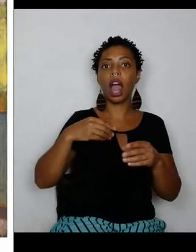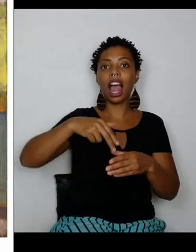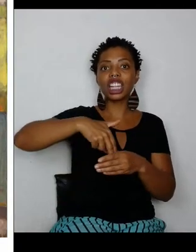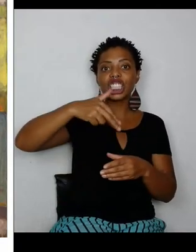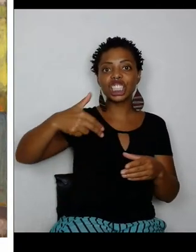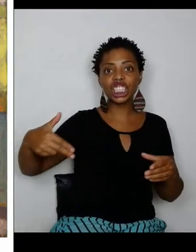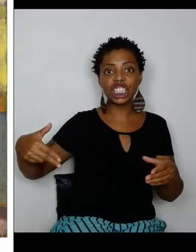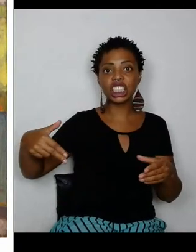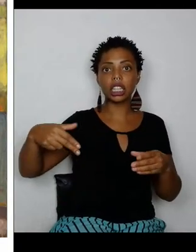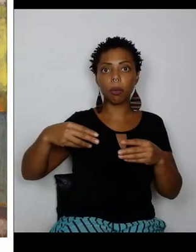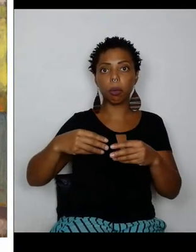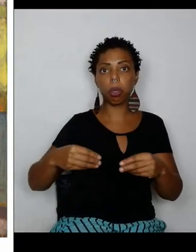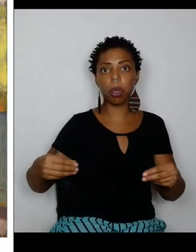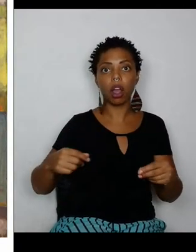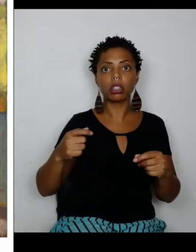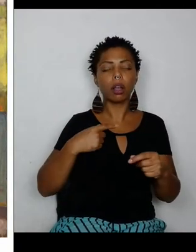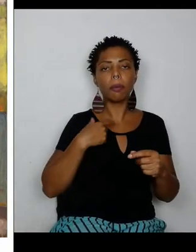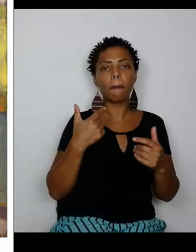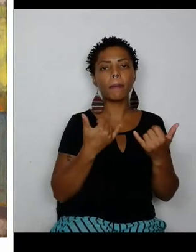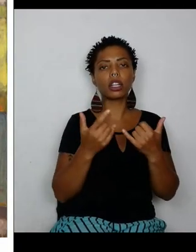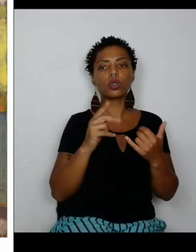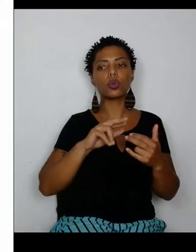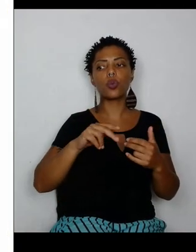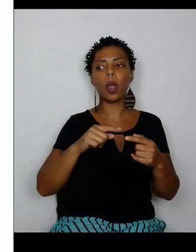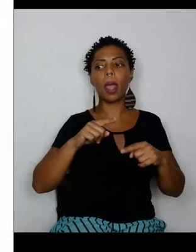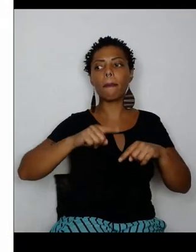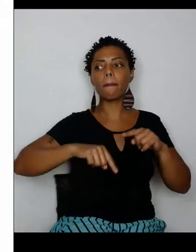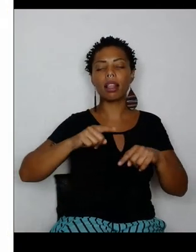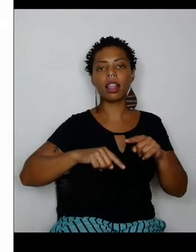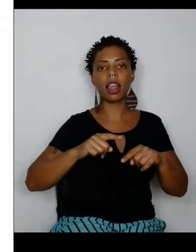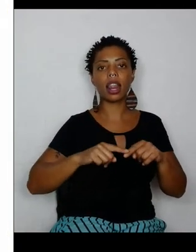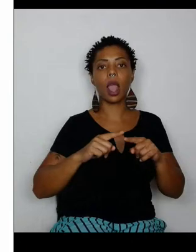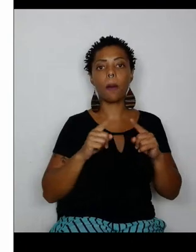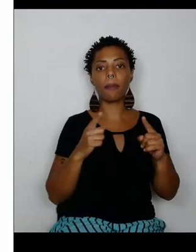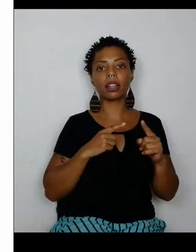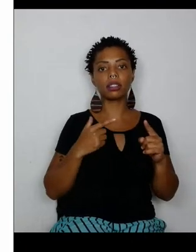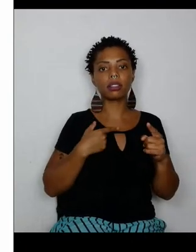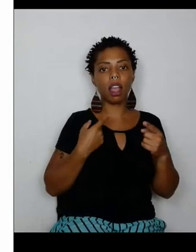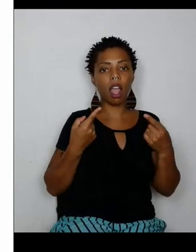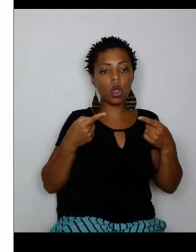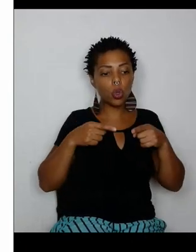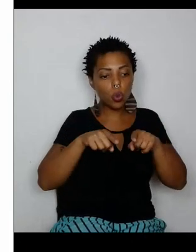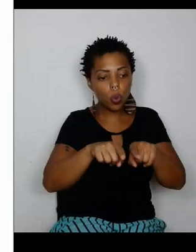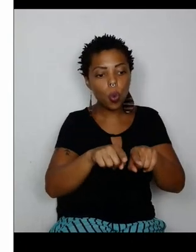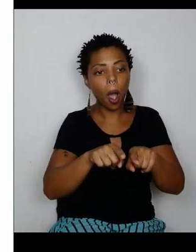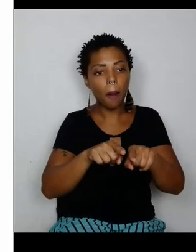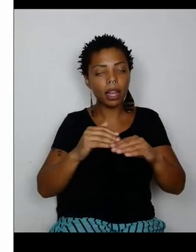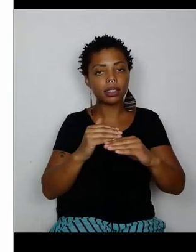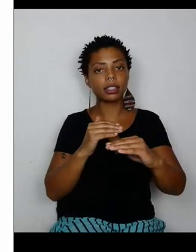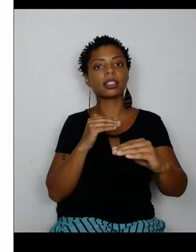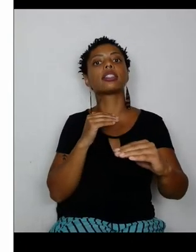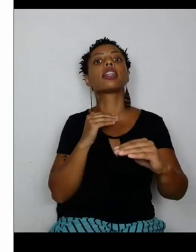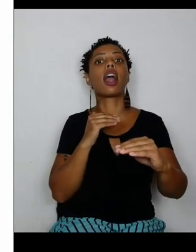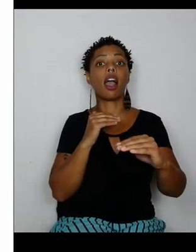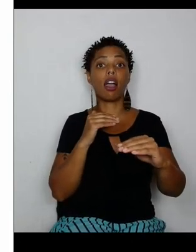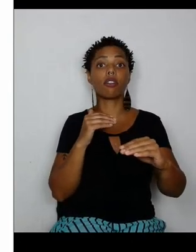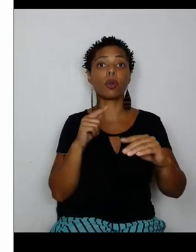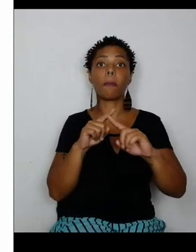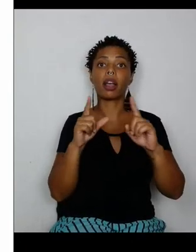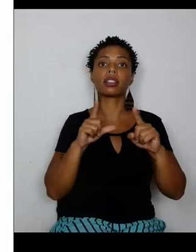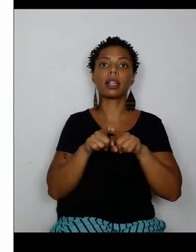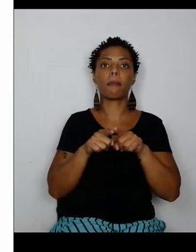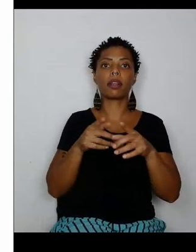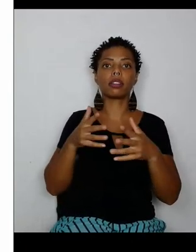conveys a dual and transcendent cell the black woman 1889 is a black terracotta